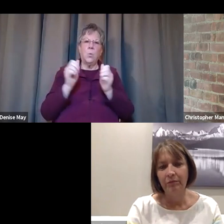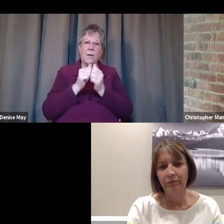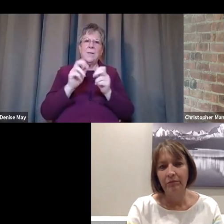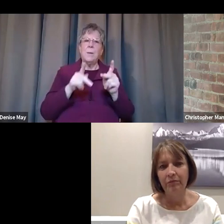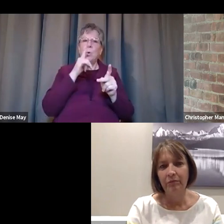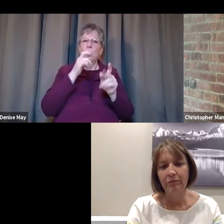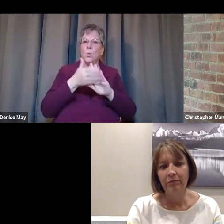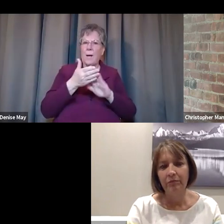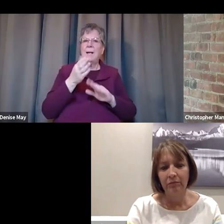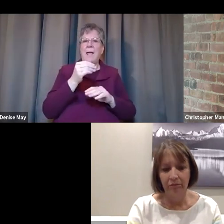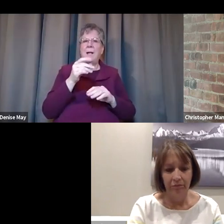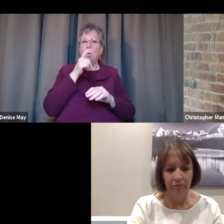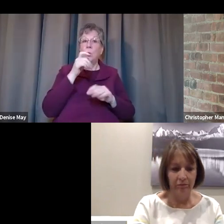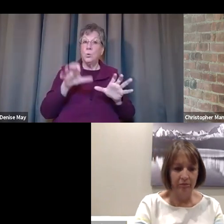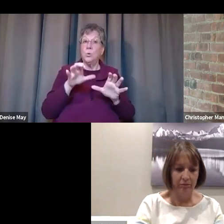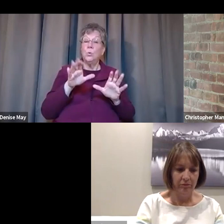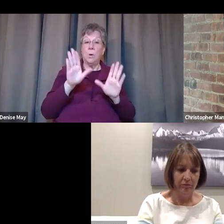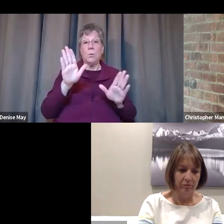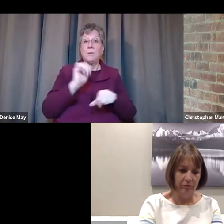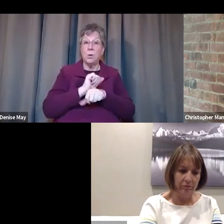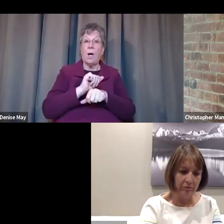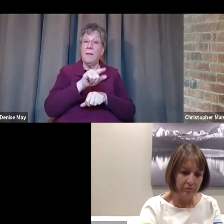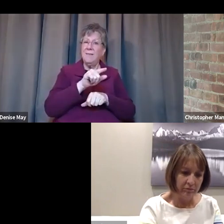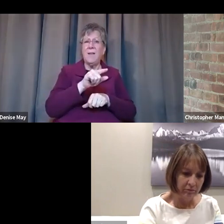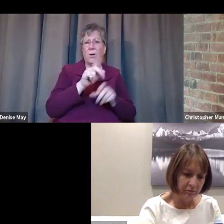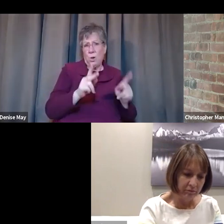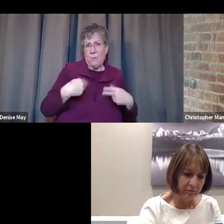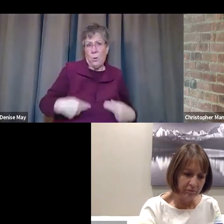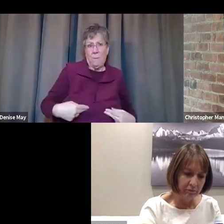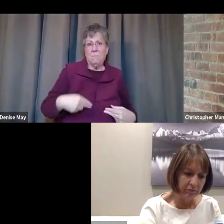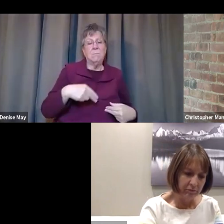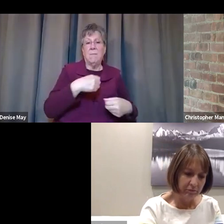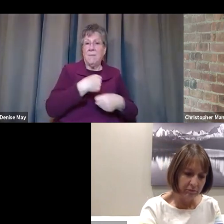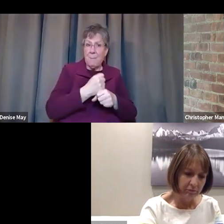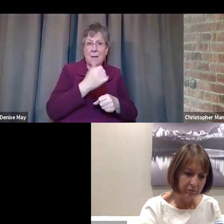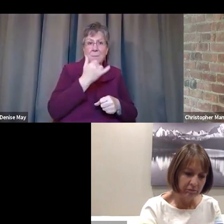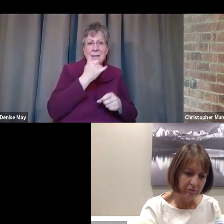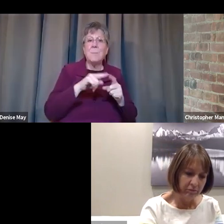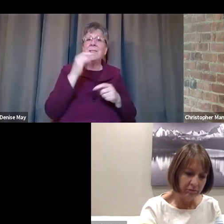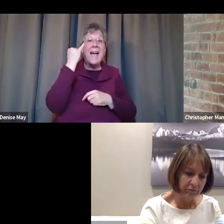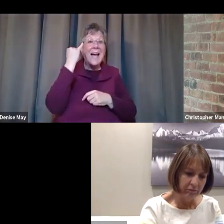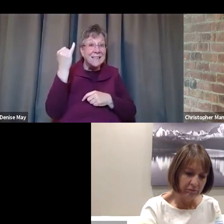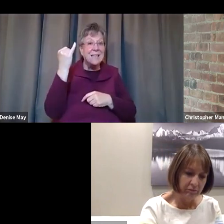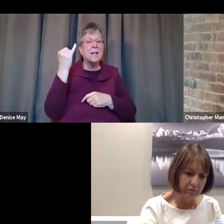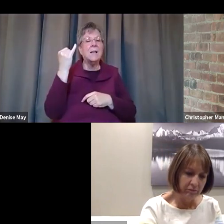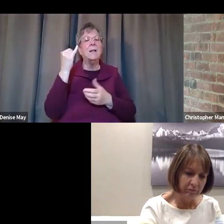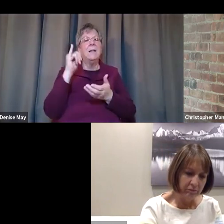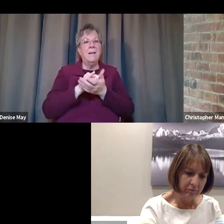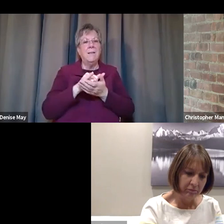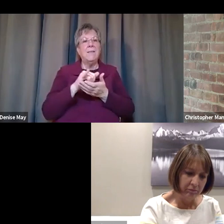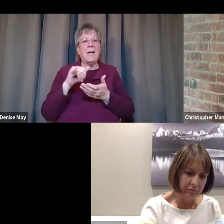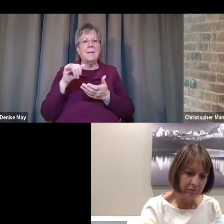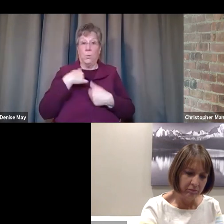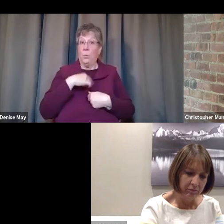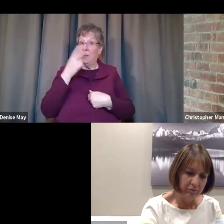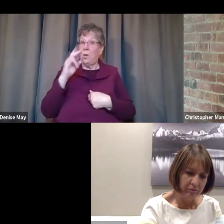an exceptional job. They make mistakes, they're human. But this idea that, we saw January